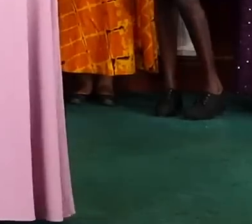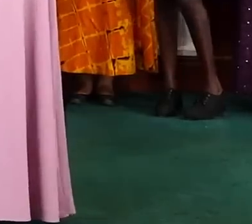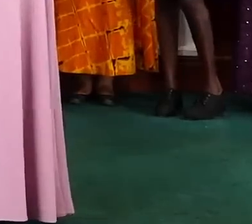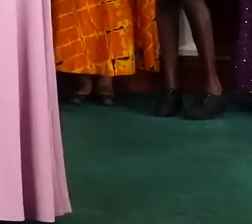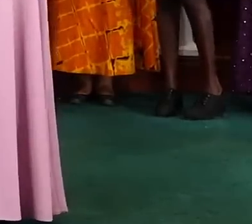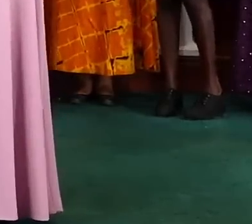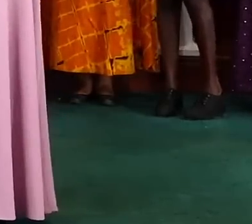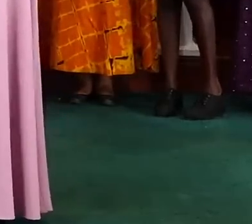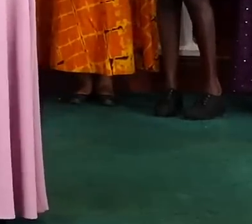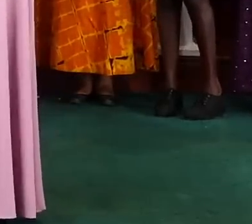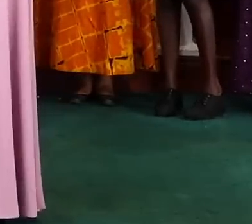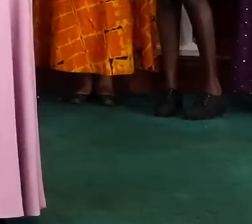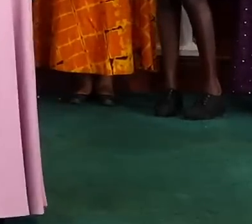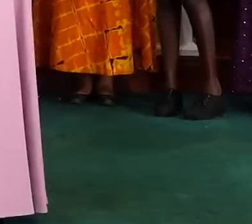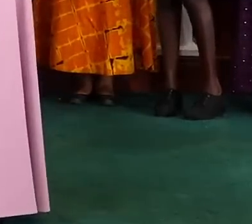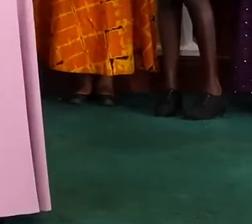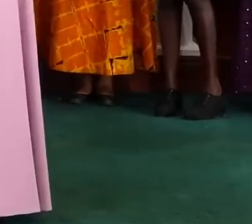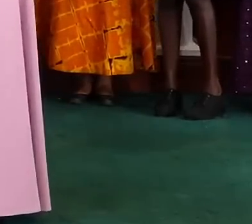To